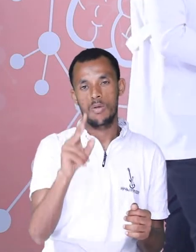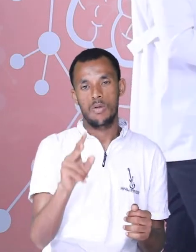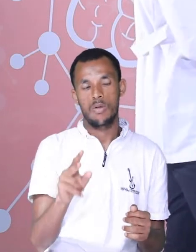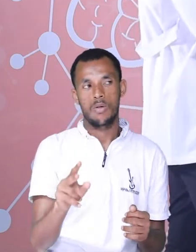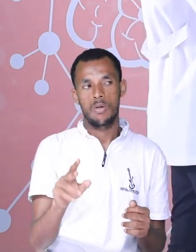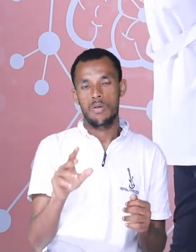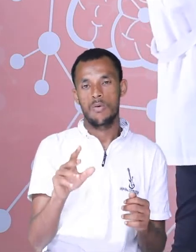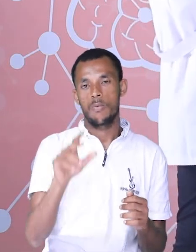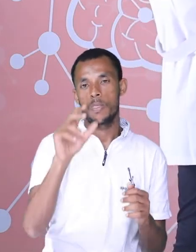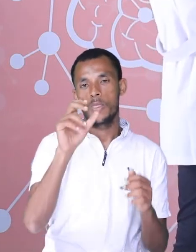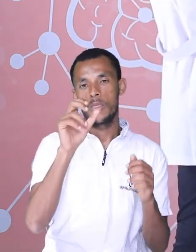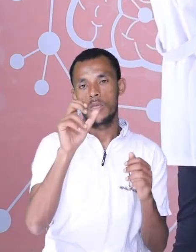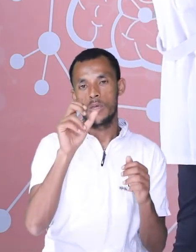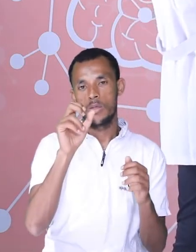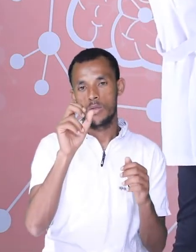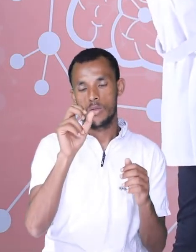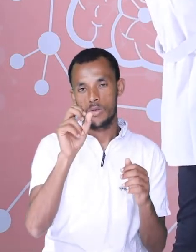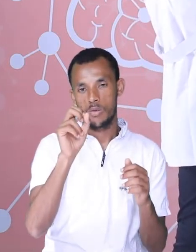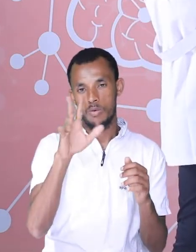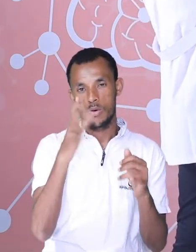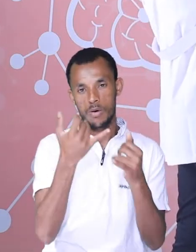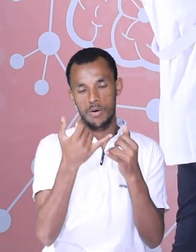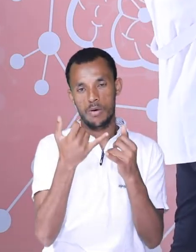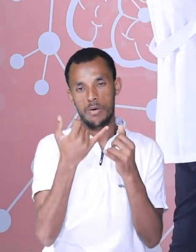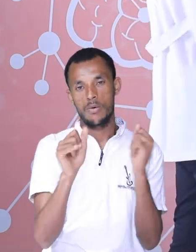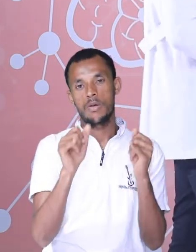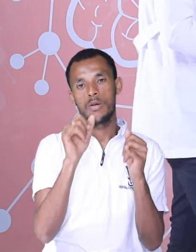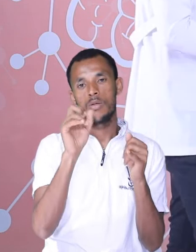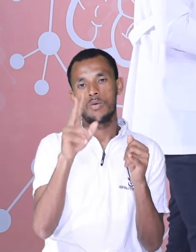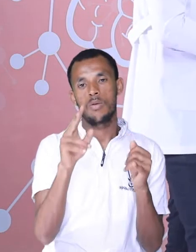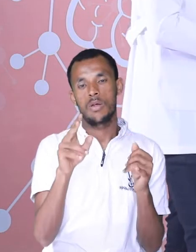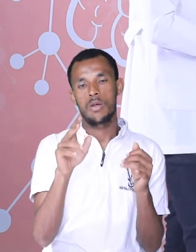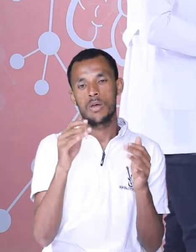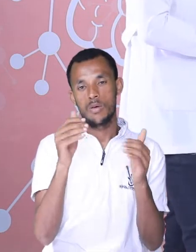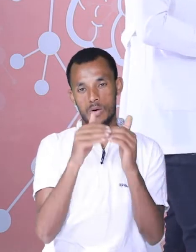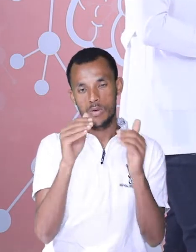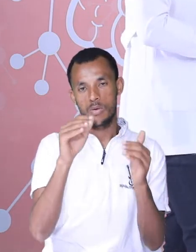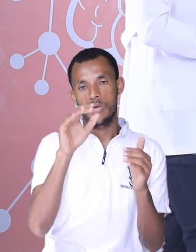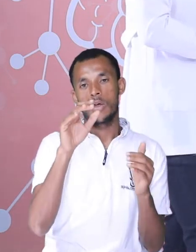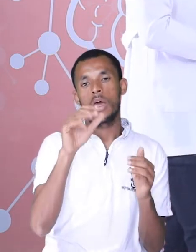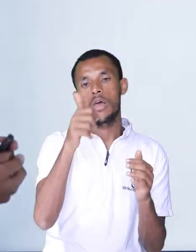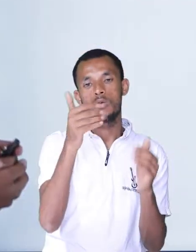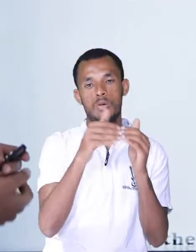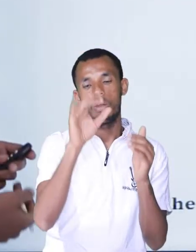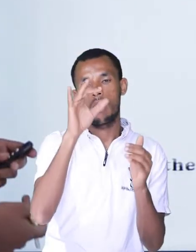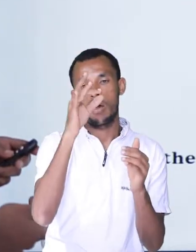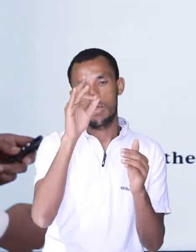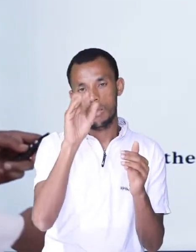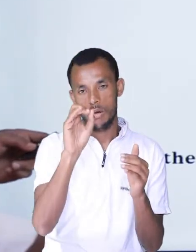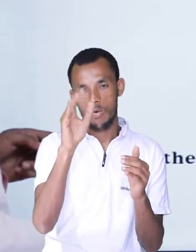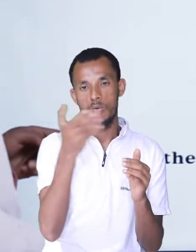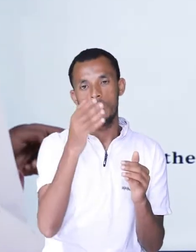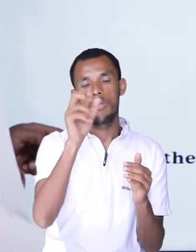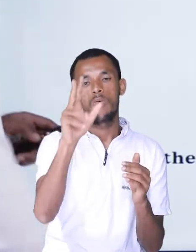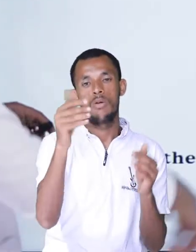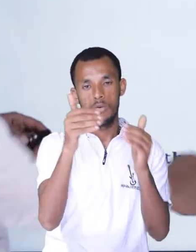When you divide it by both sides by 12, it is A is equal to 80 over 12. 80 over 12